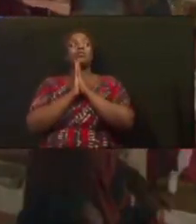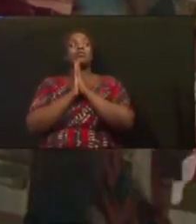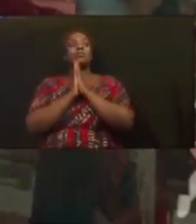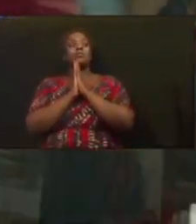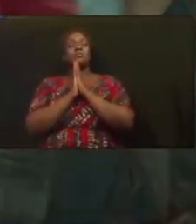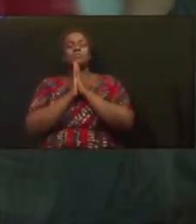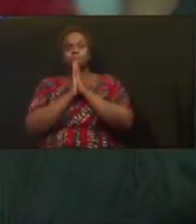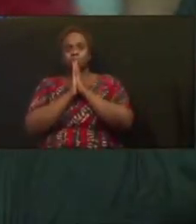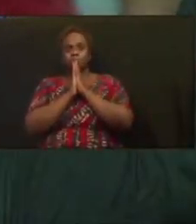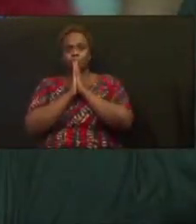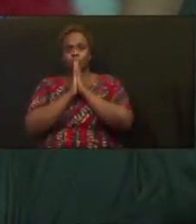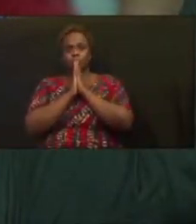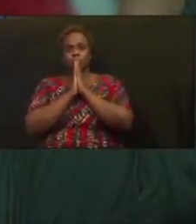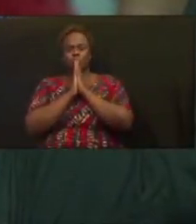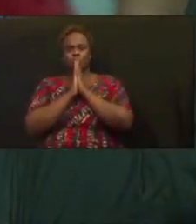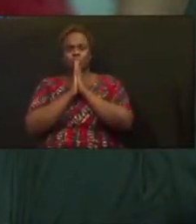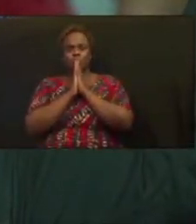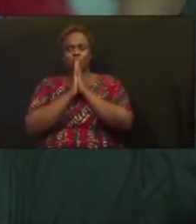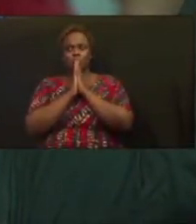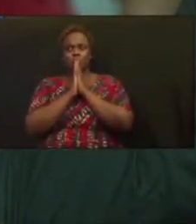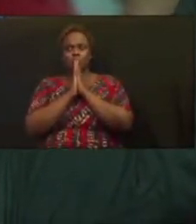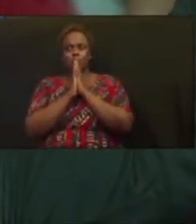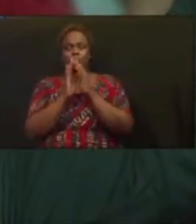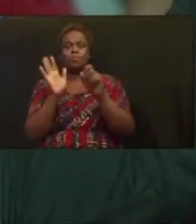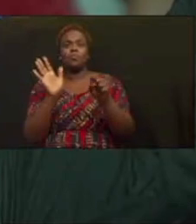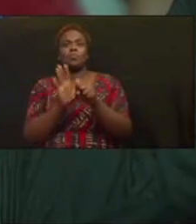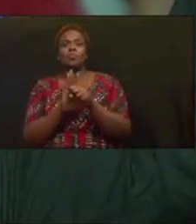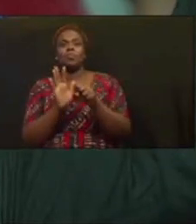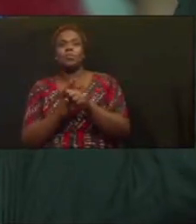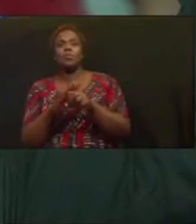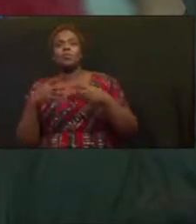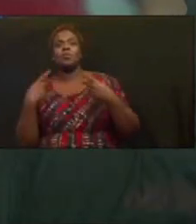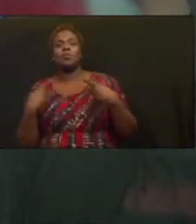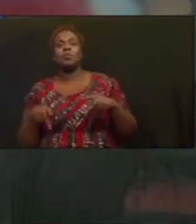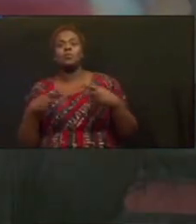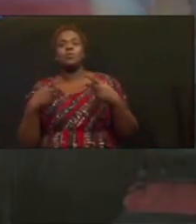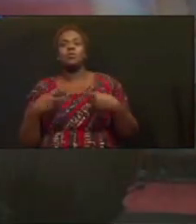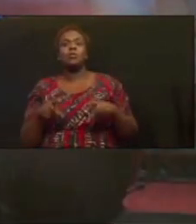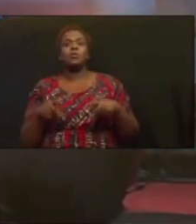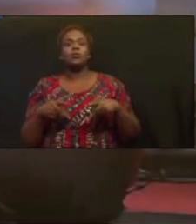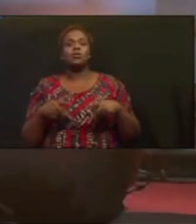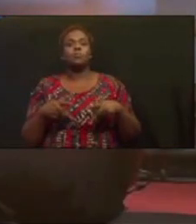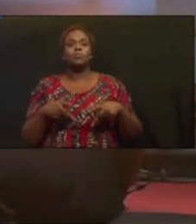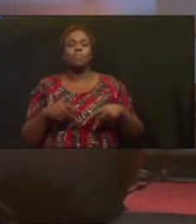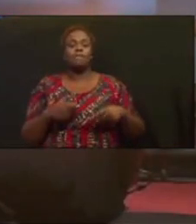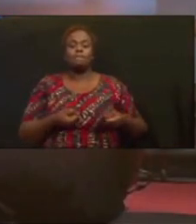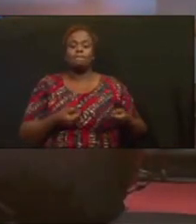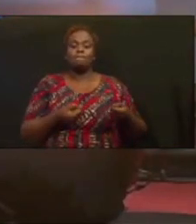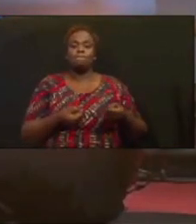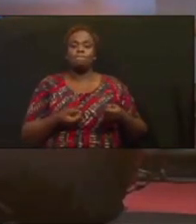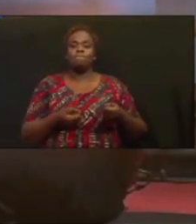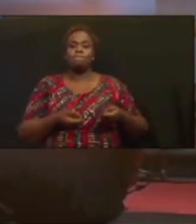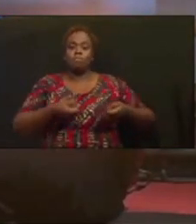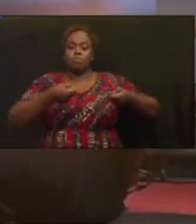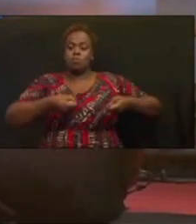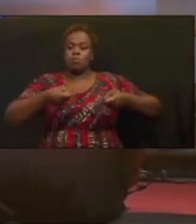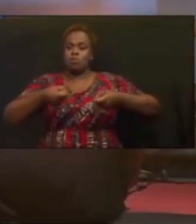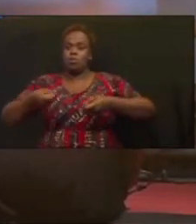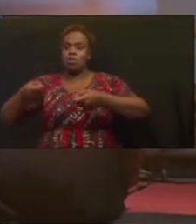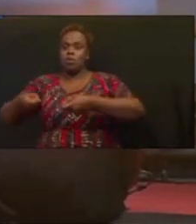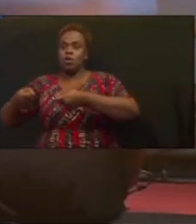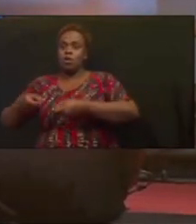Please hear me. There are many of you, what you are seeing tonight, you are transporting that experience to your various